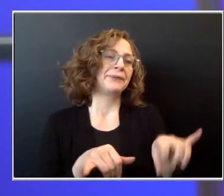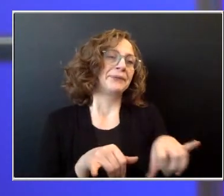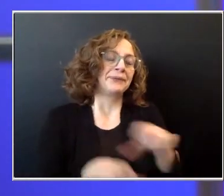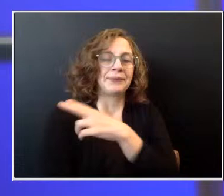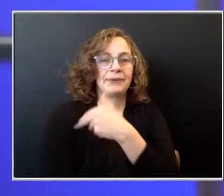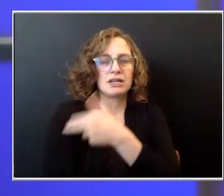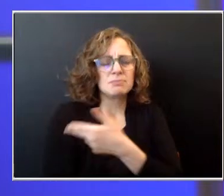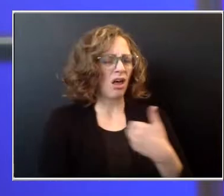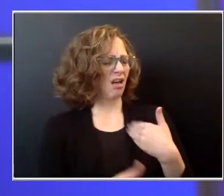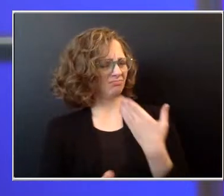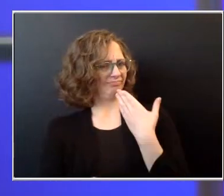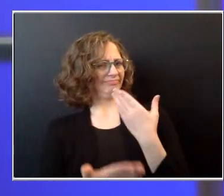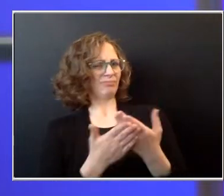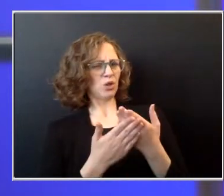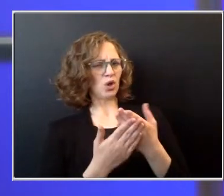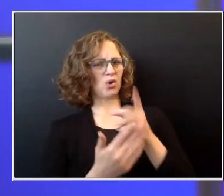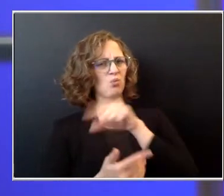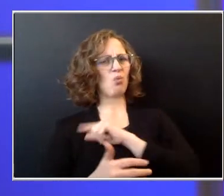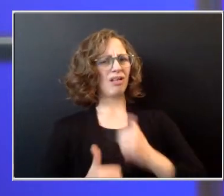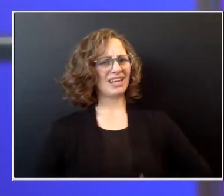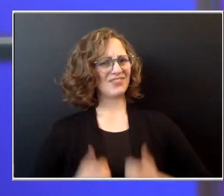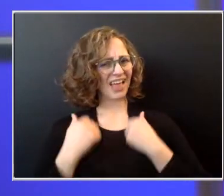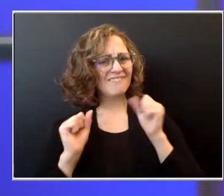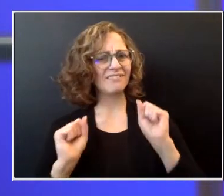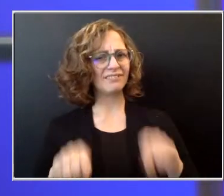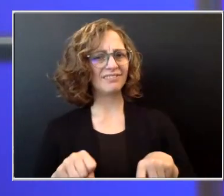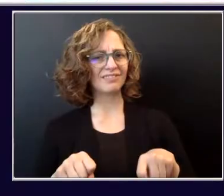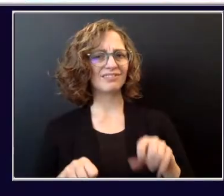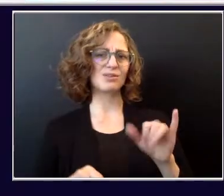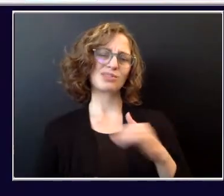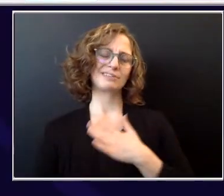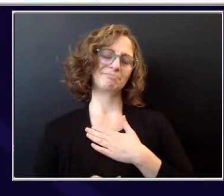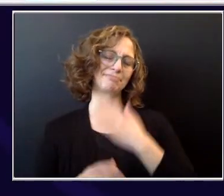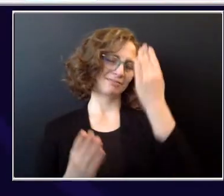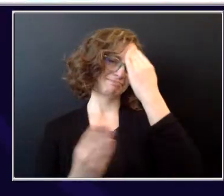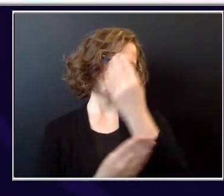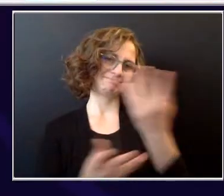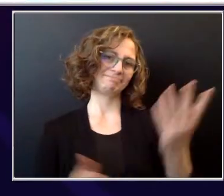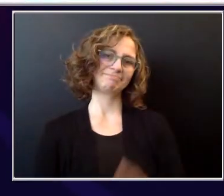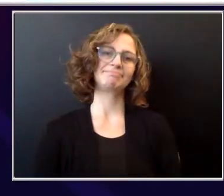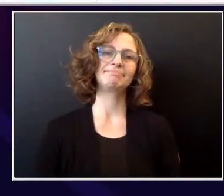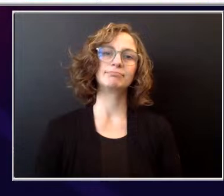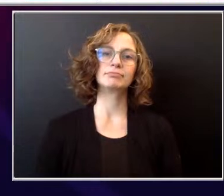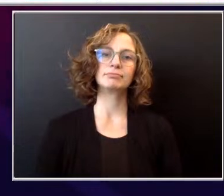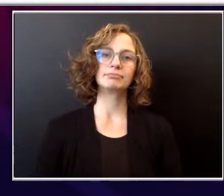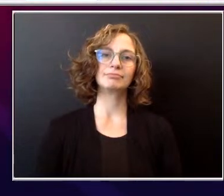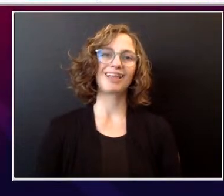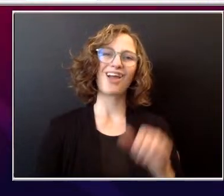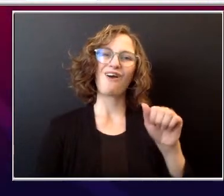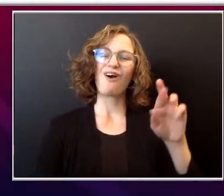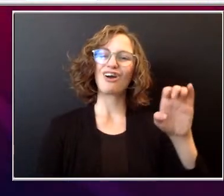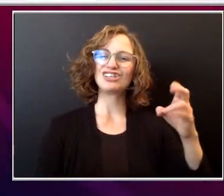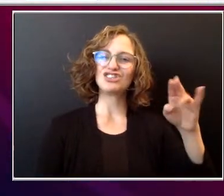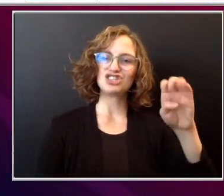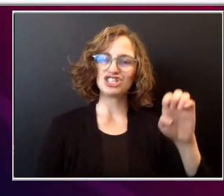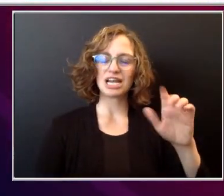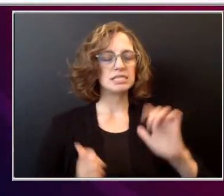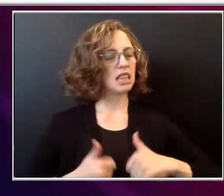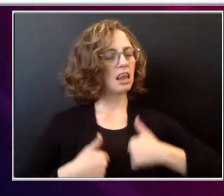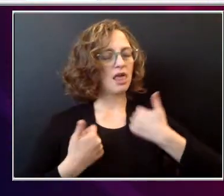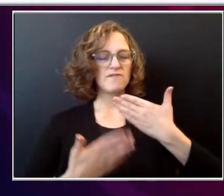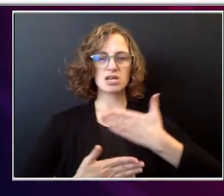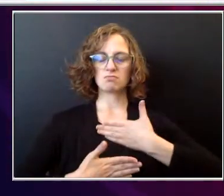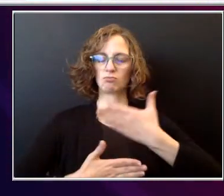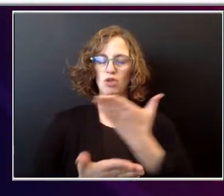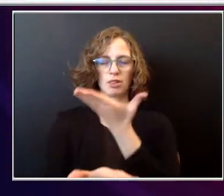So that would be the message I'd like to send, I guess. And Archie is living, breathing proof of all the options